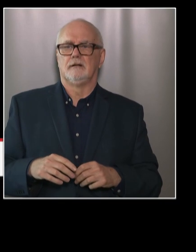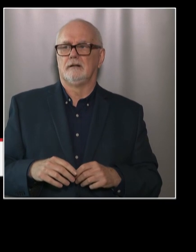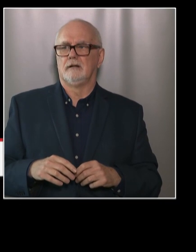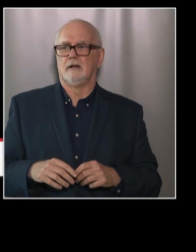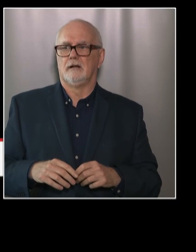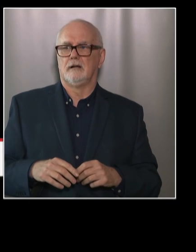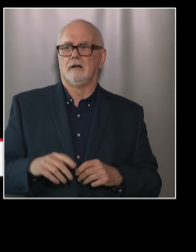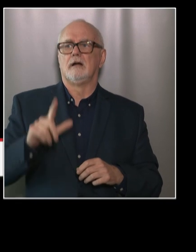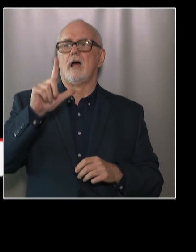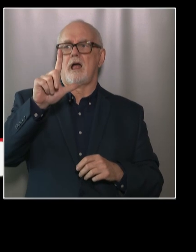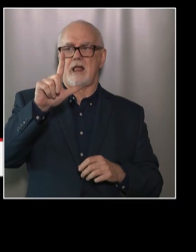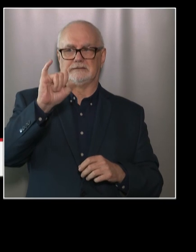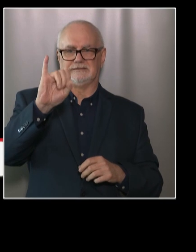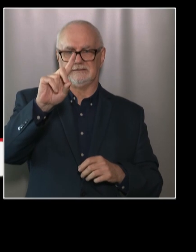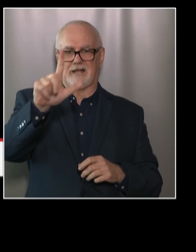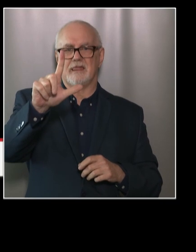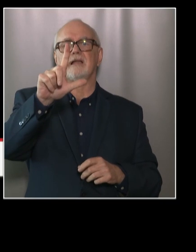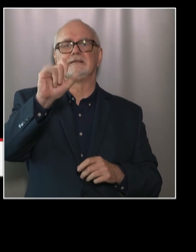to Ward 7.